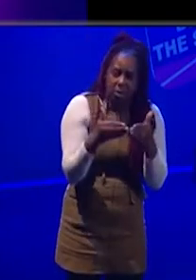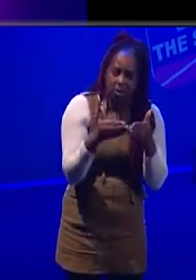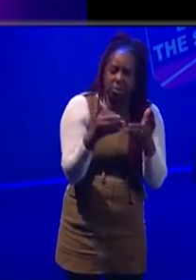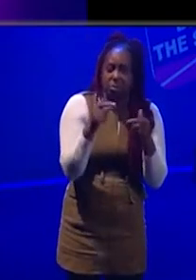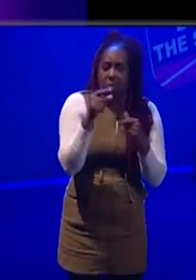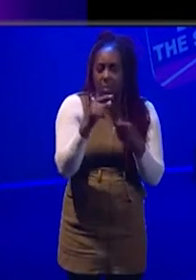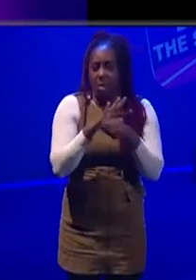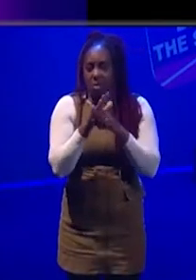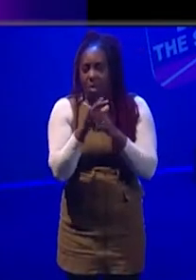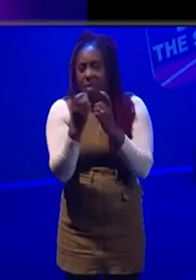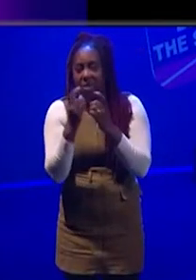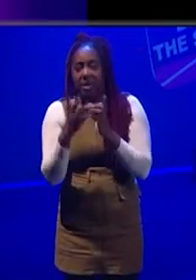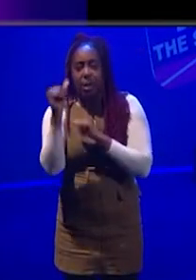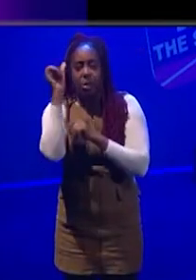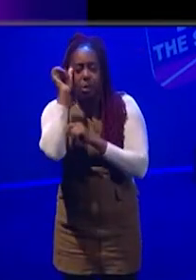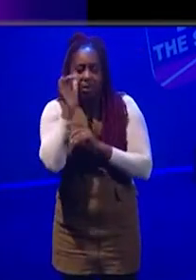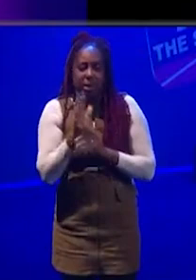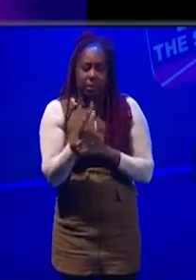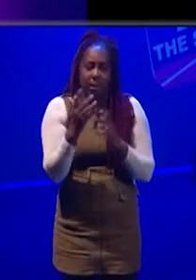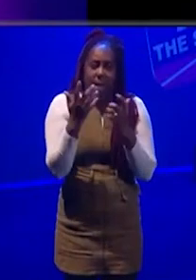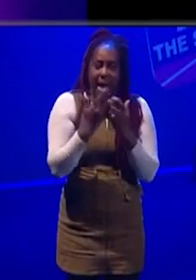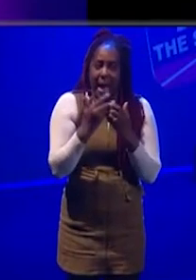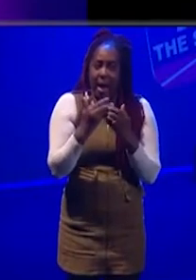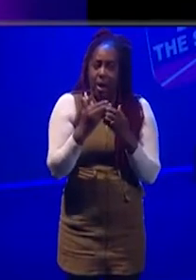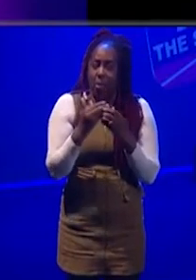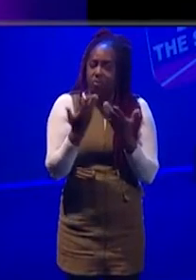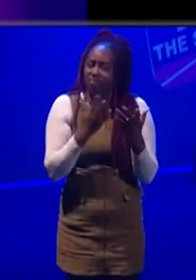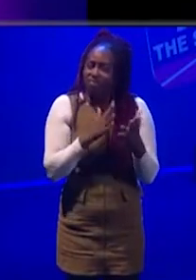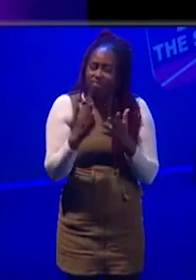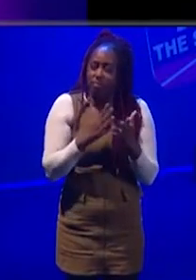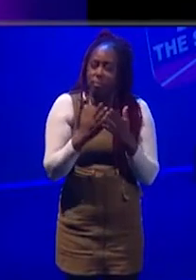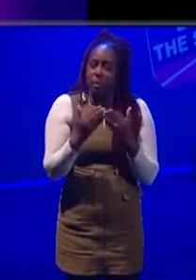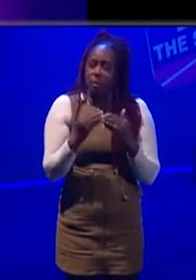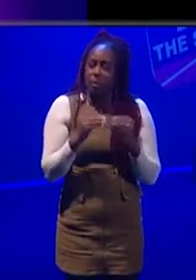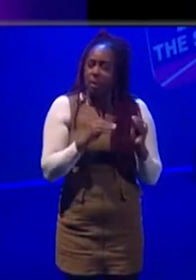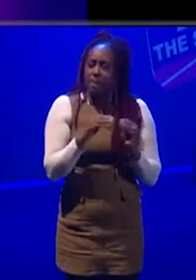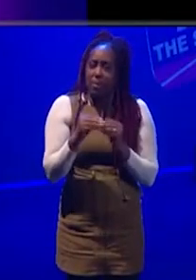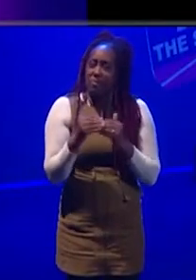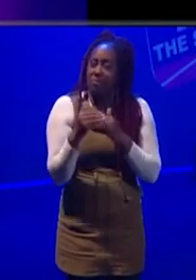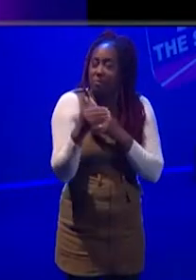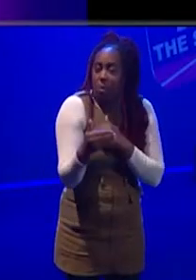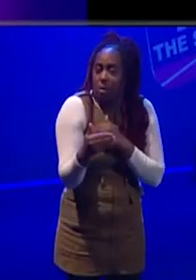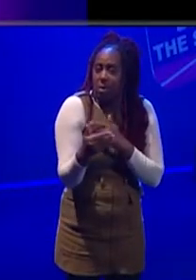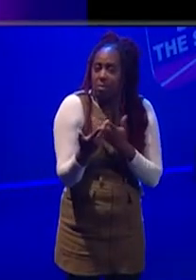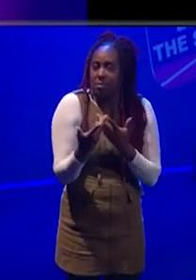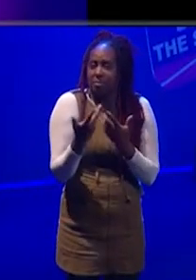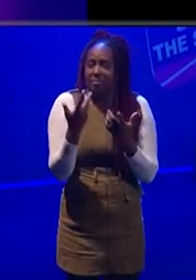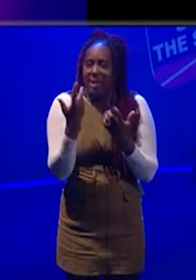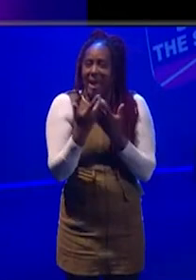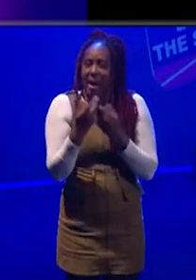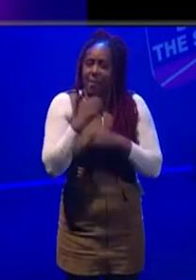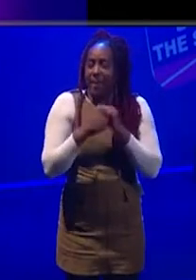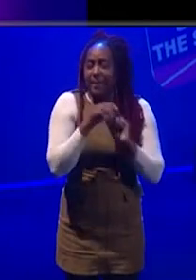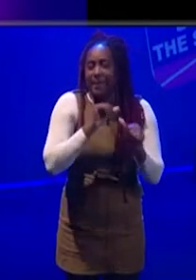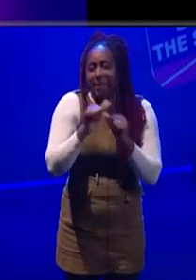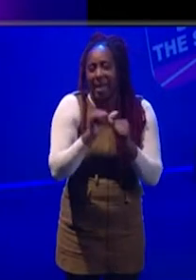want to acknowledge it and work out how we can move forward and how we can basically be better. We